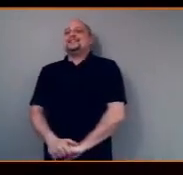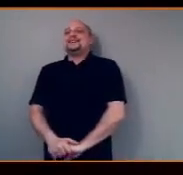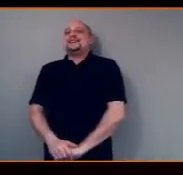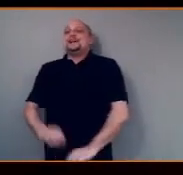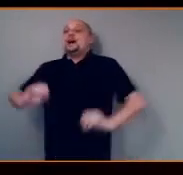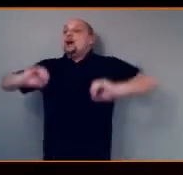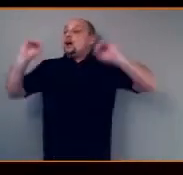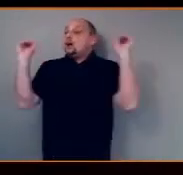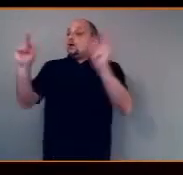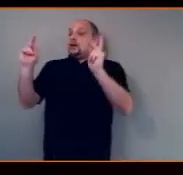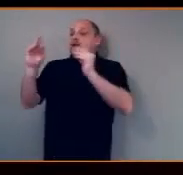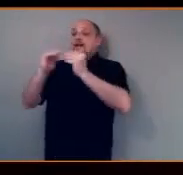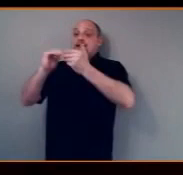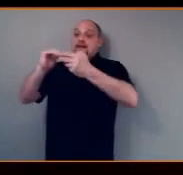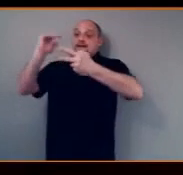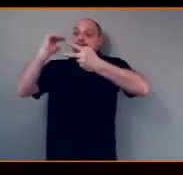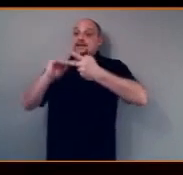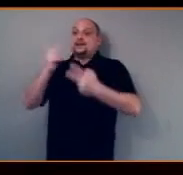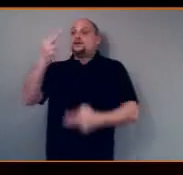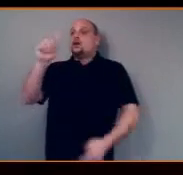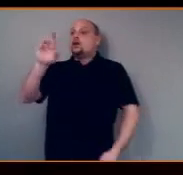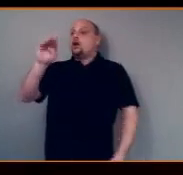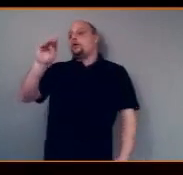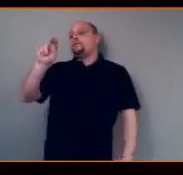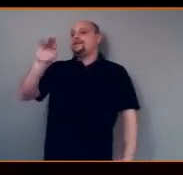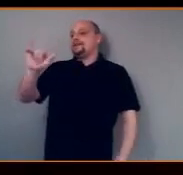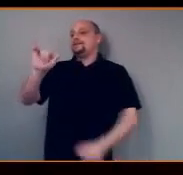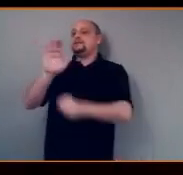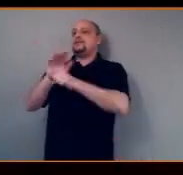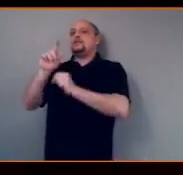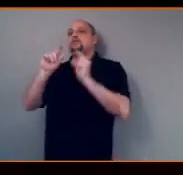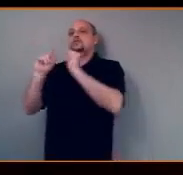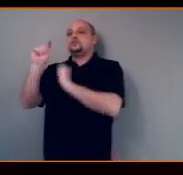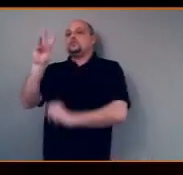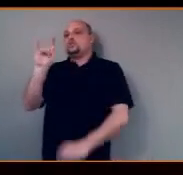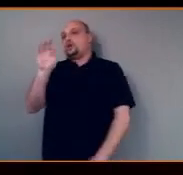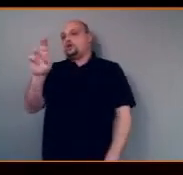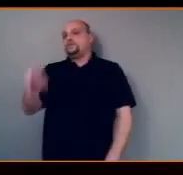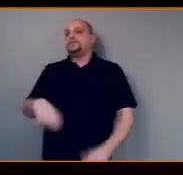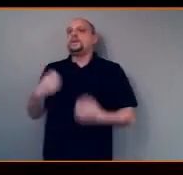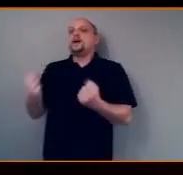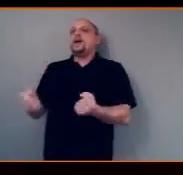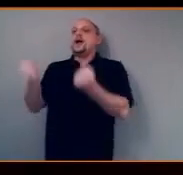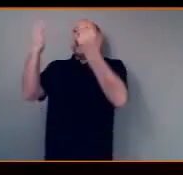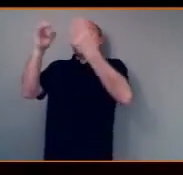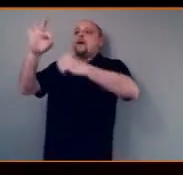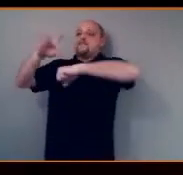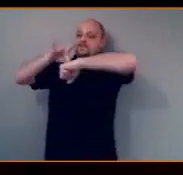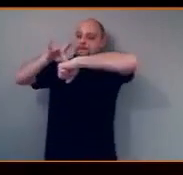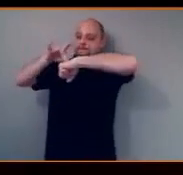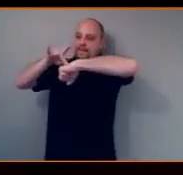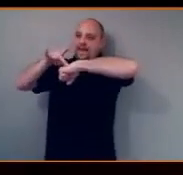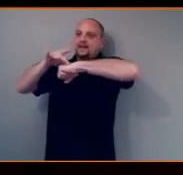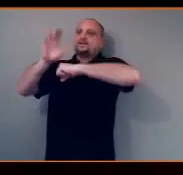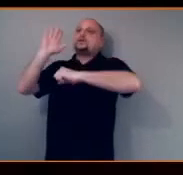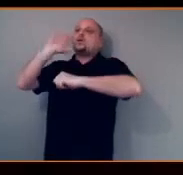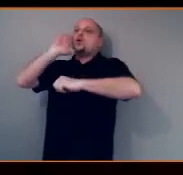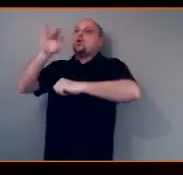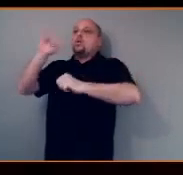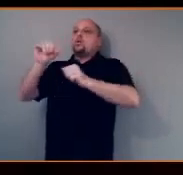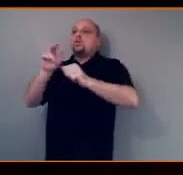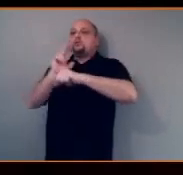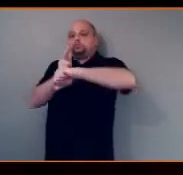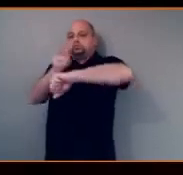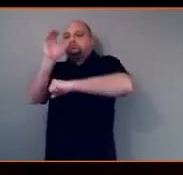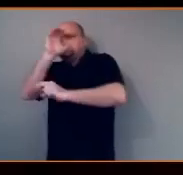All right, the next question is from Harmony on Twitter. How much of the planet will Perseverance be able to explore? Kelsey, this is